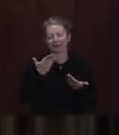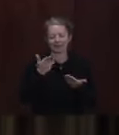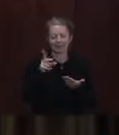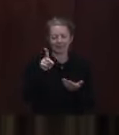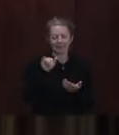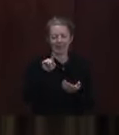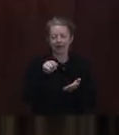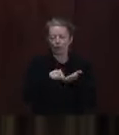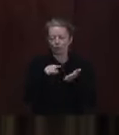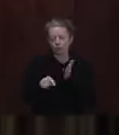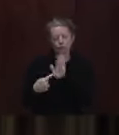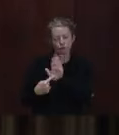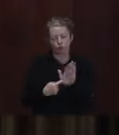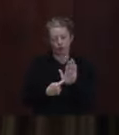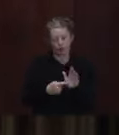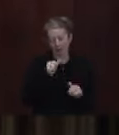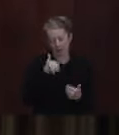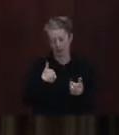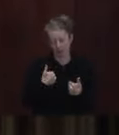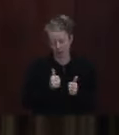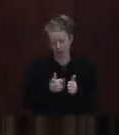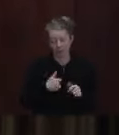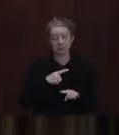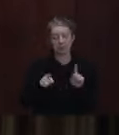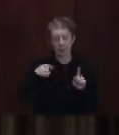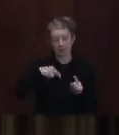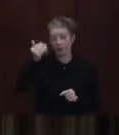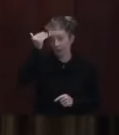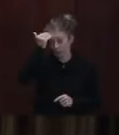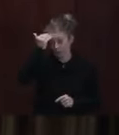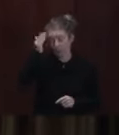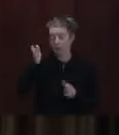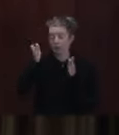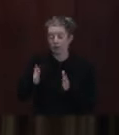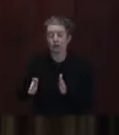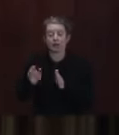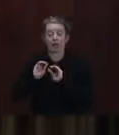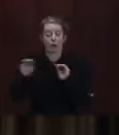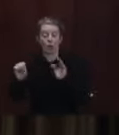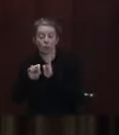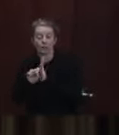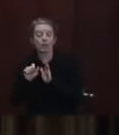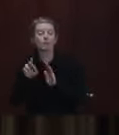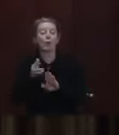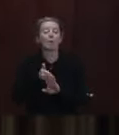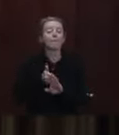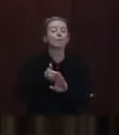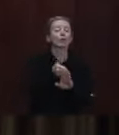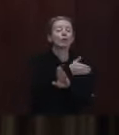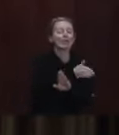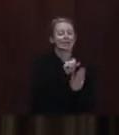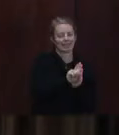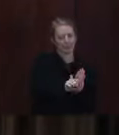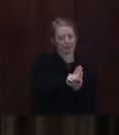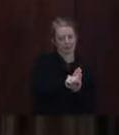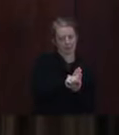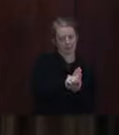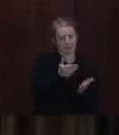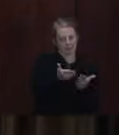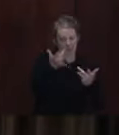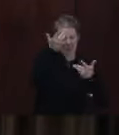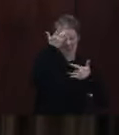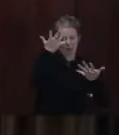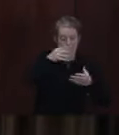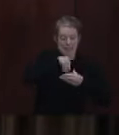don't, but we do know that not just asymptomatic, but pre-symptomatic, those folks who might show symptoms later